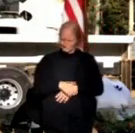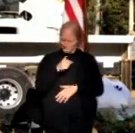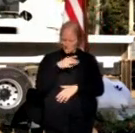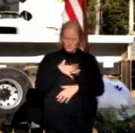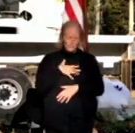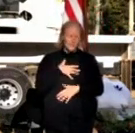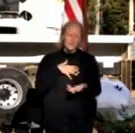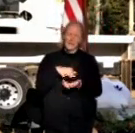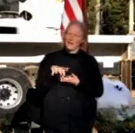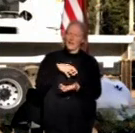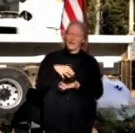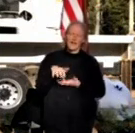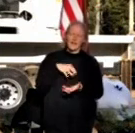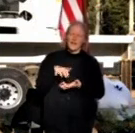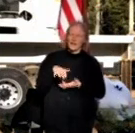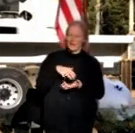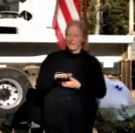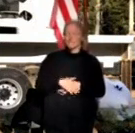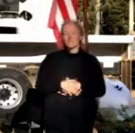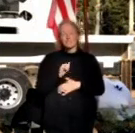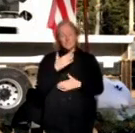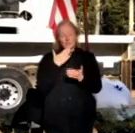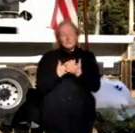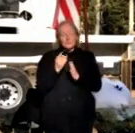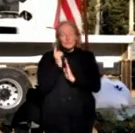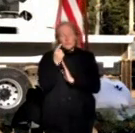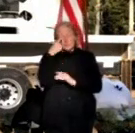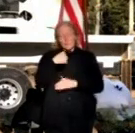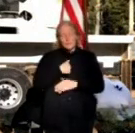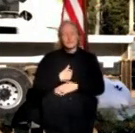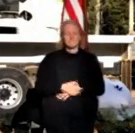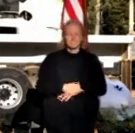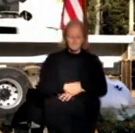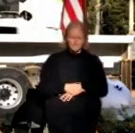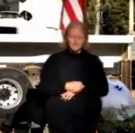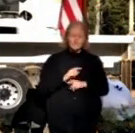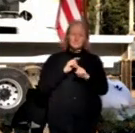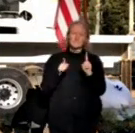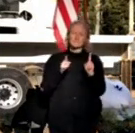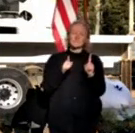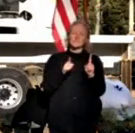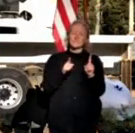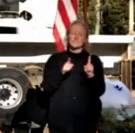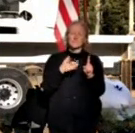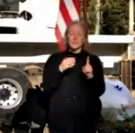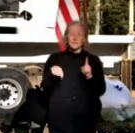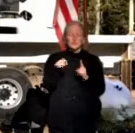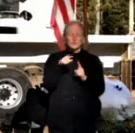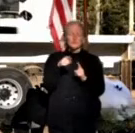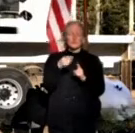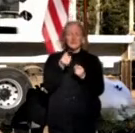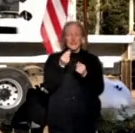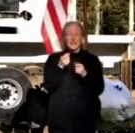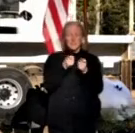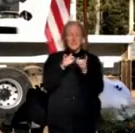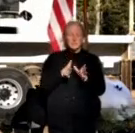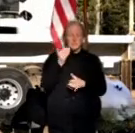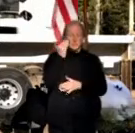sudden burst out laughing. That was a great moment for me. But the other thing I wanted all you land managers to